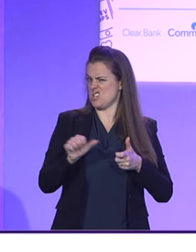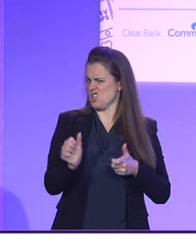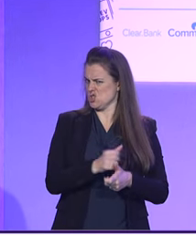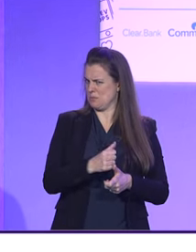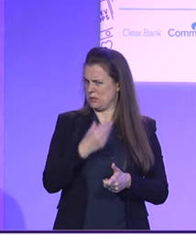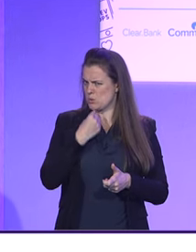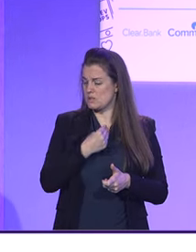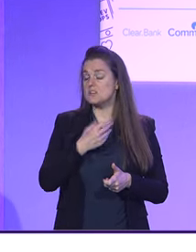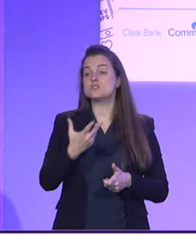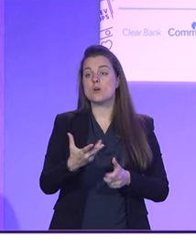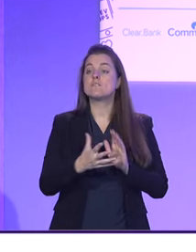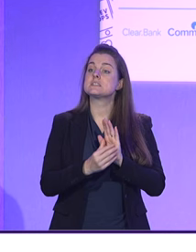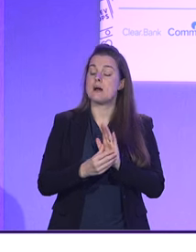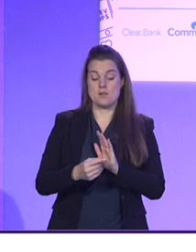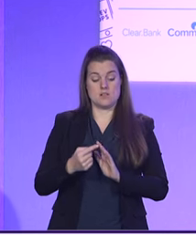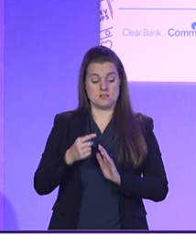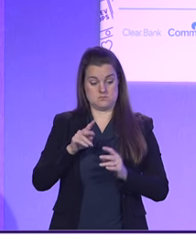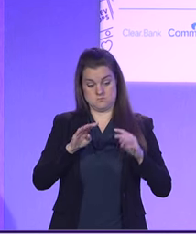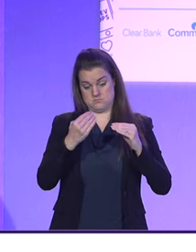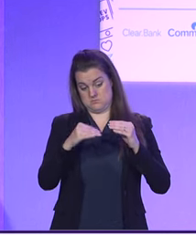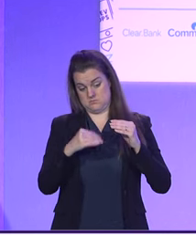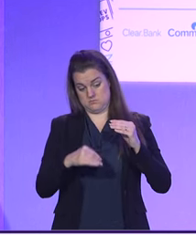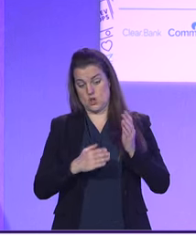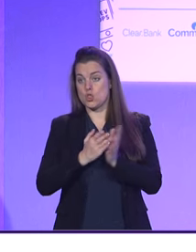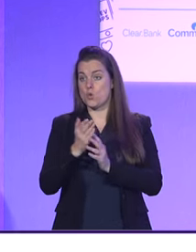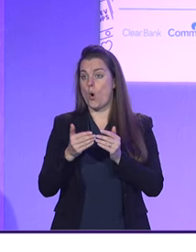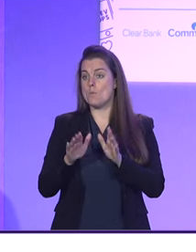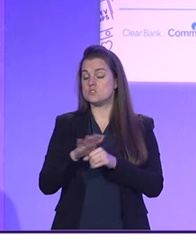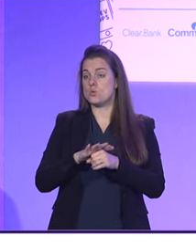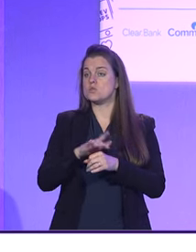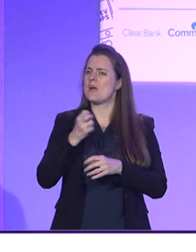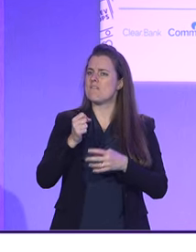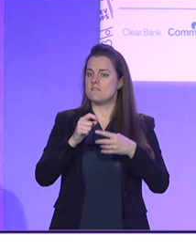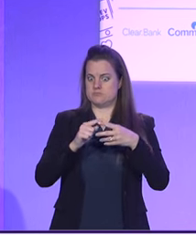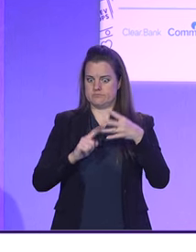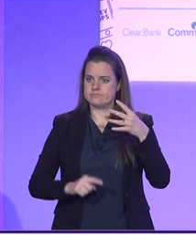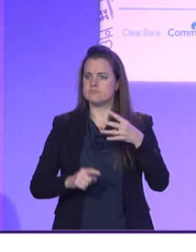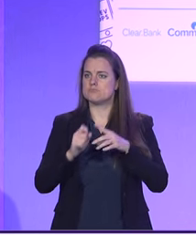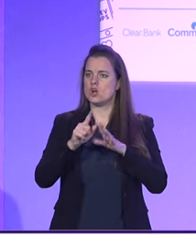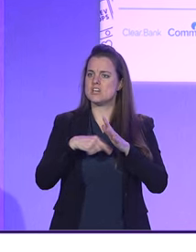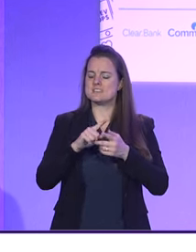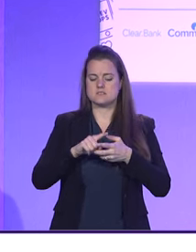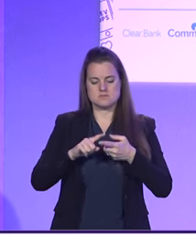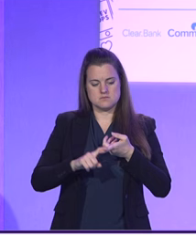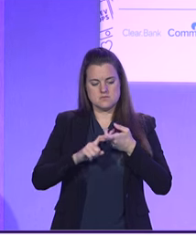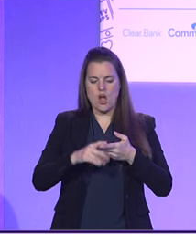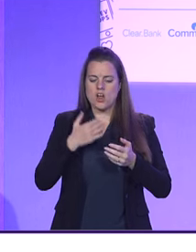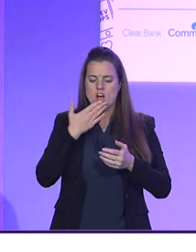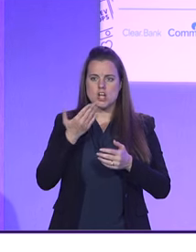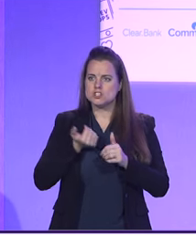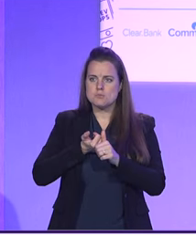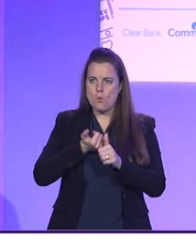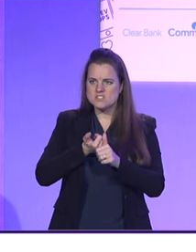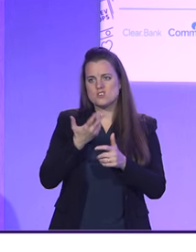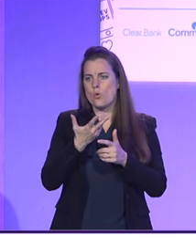instance, here we can see through a load of open source, we've got projects that are depending on deprecated or unsupported versions